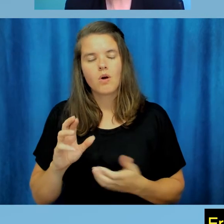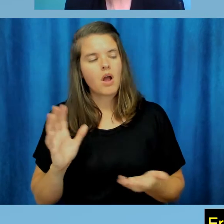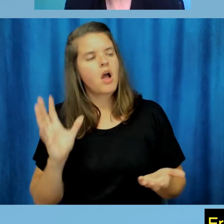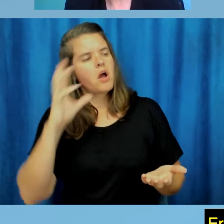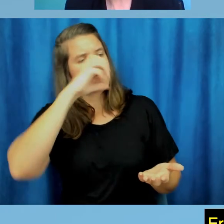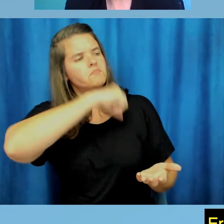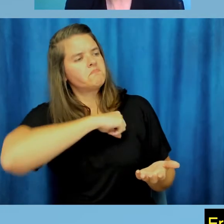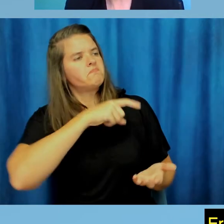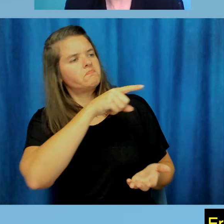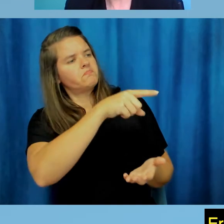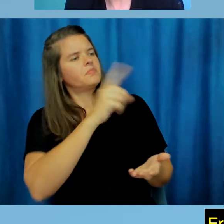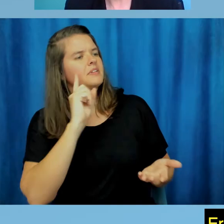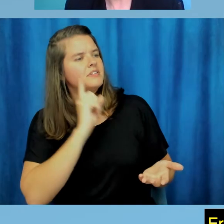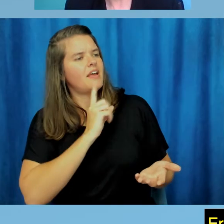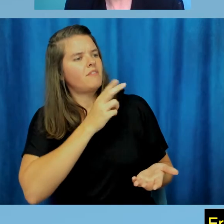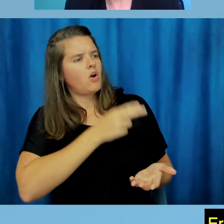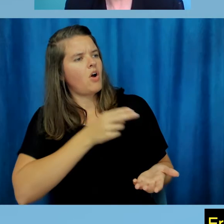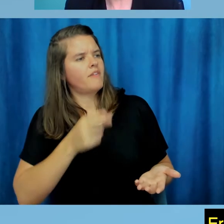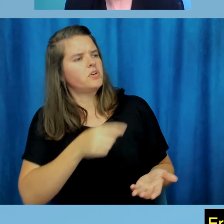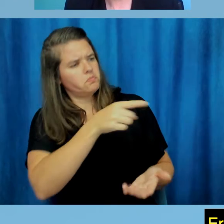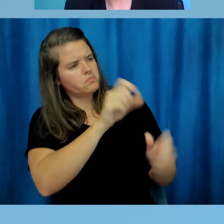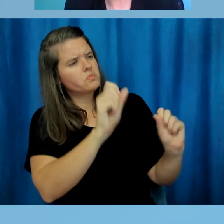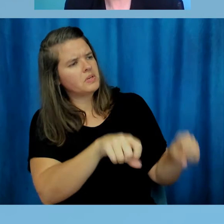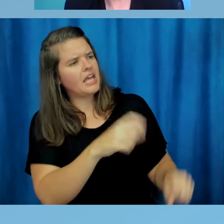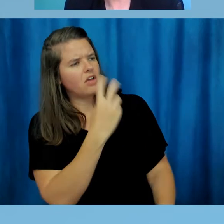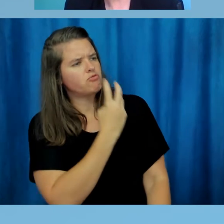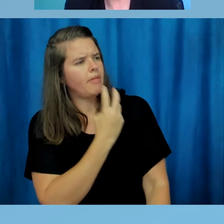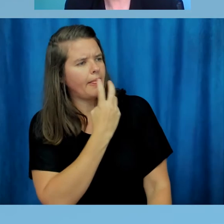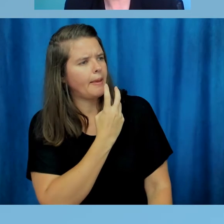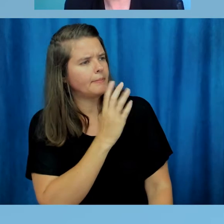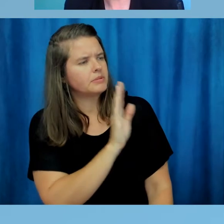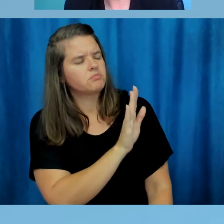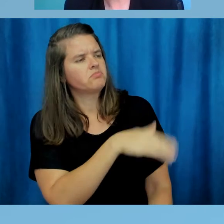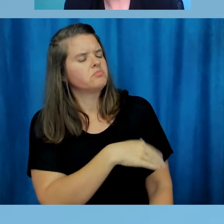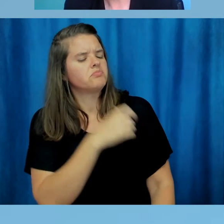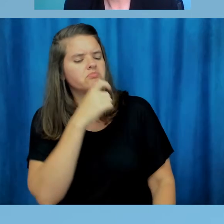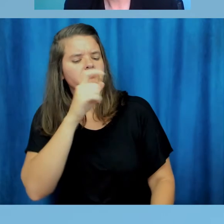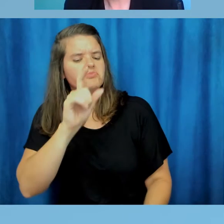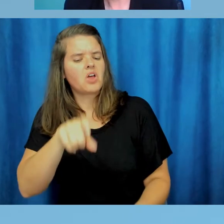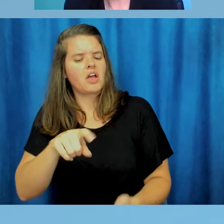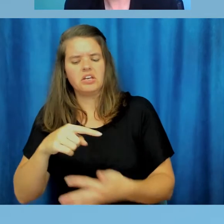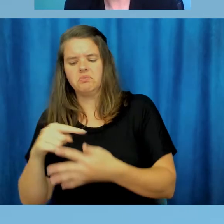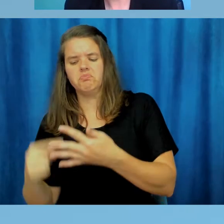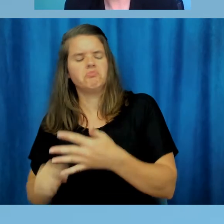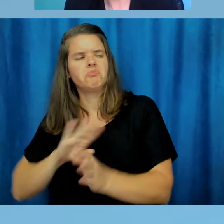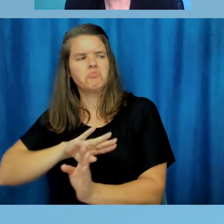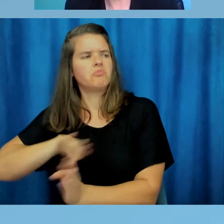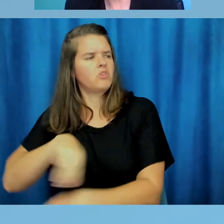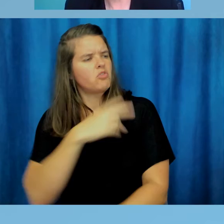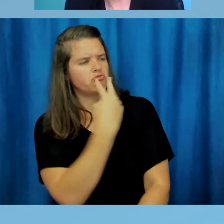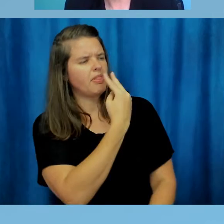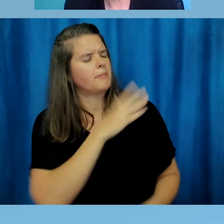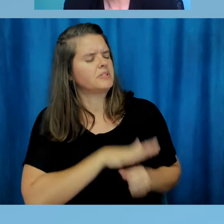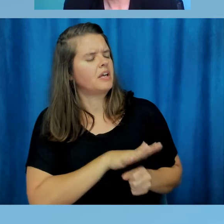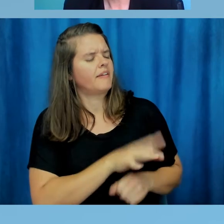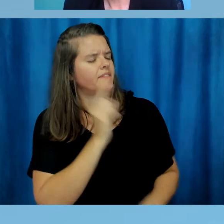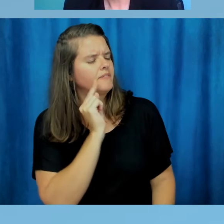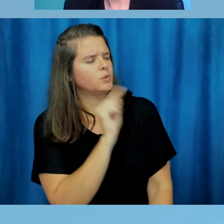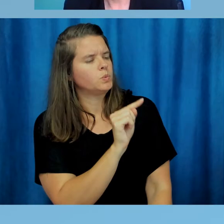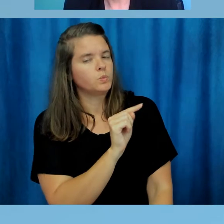Erroneously assuming that an individual who is deaf or hard of hearing can read lips and does not need an auxiliary aid or